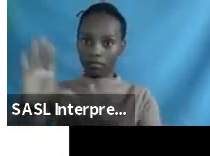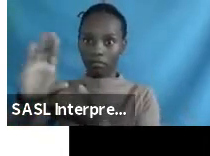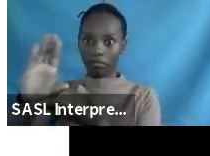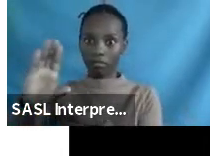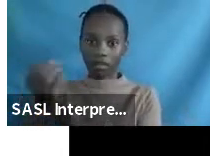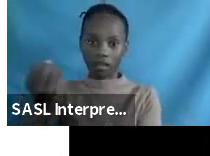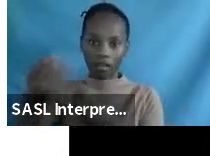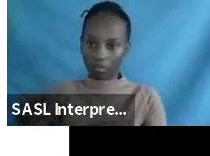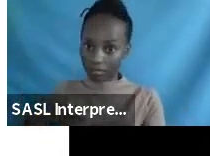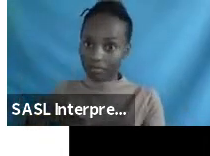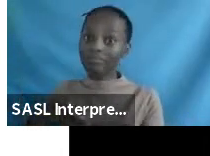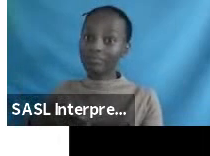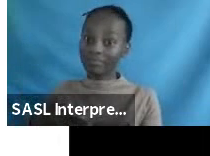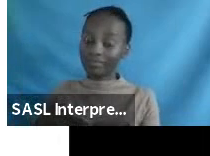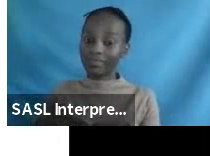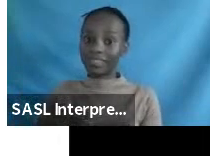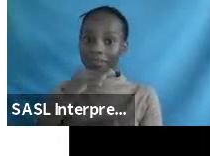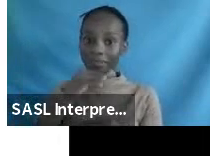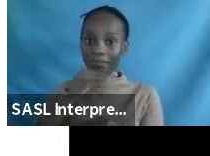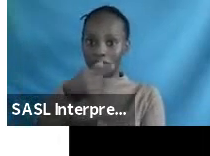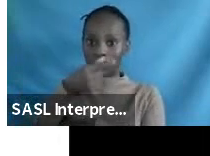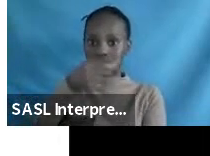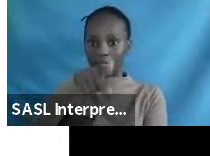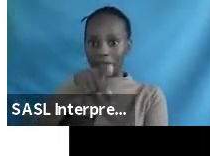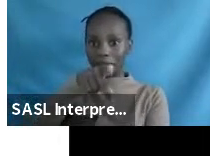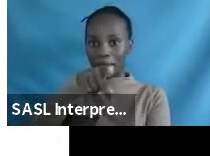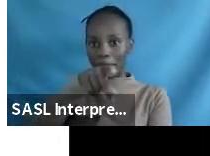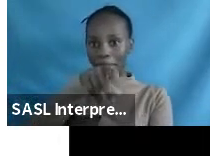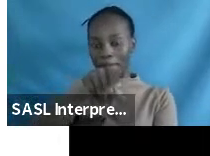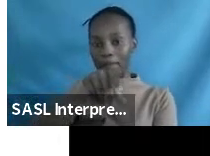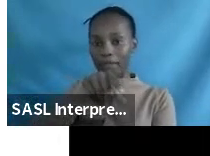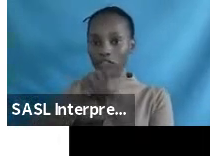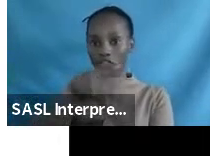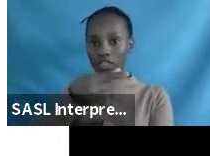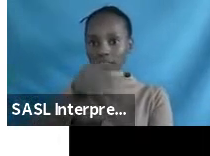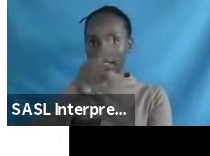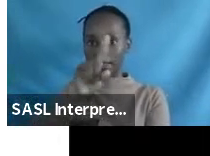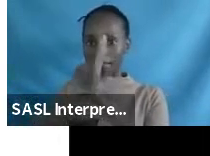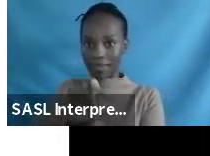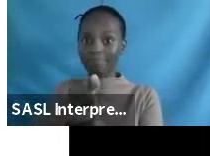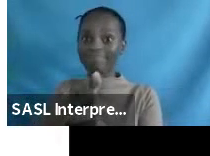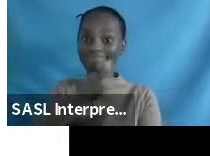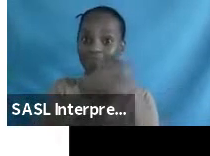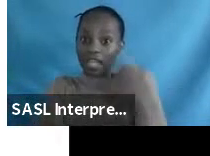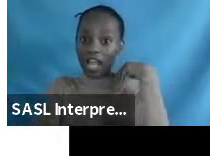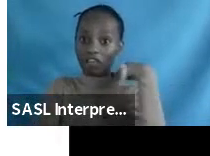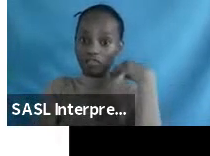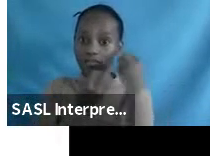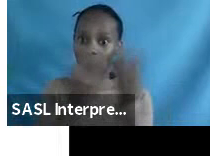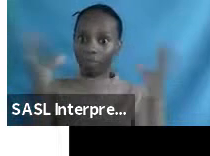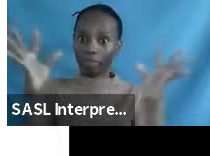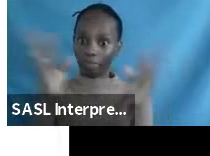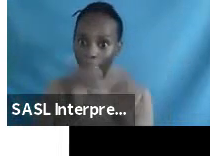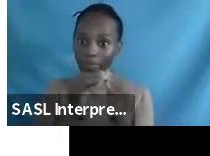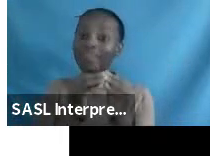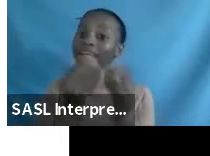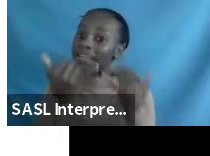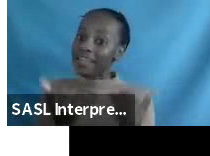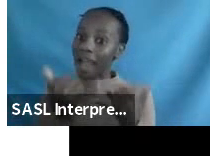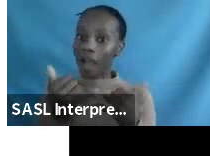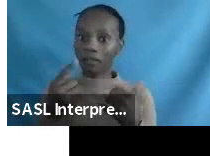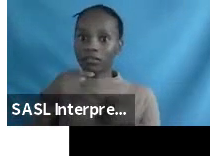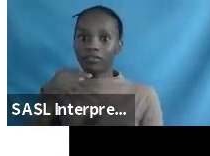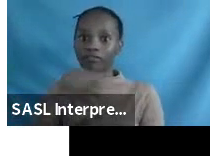into the GDPs of a number of countries combined. So the effect of illicit financial flow, which emanates from